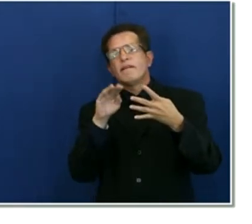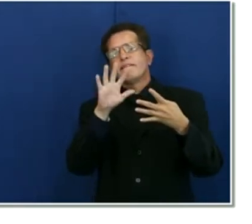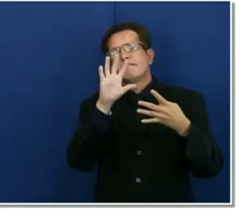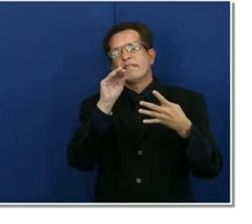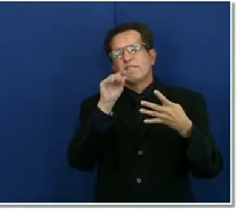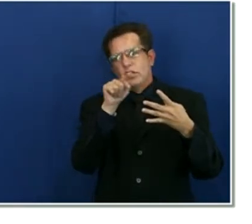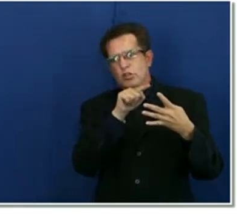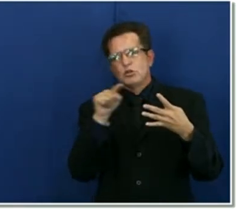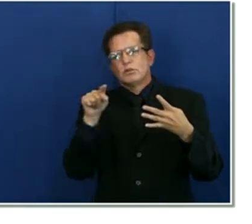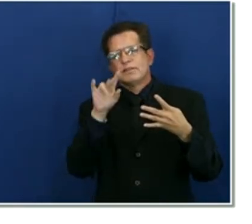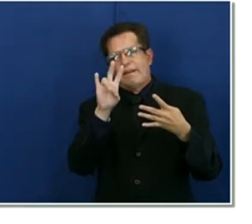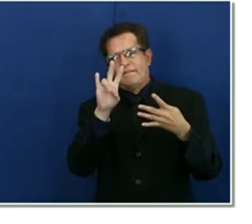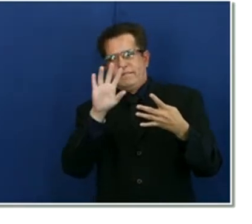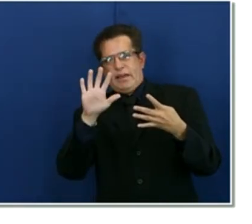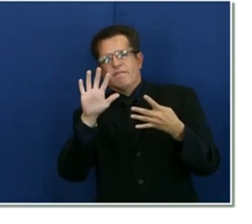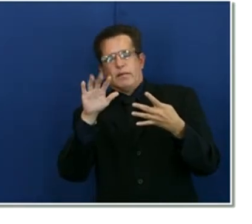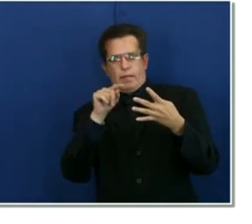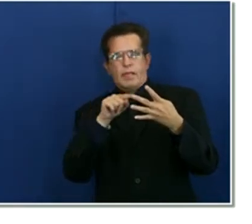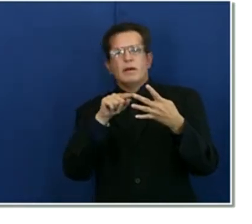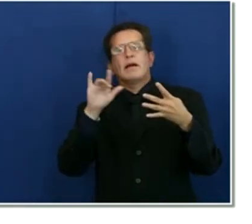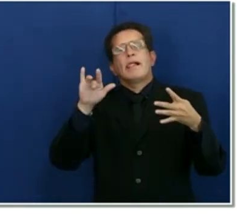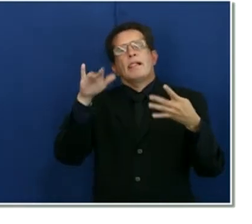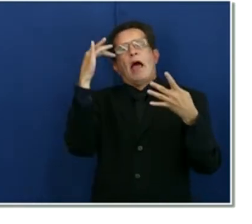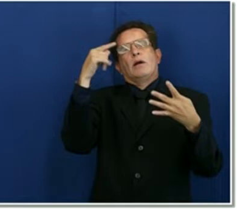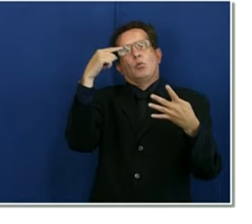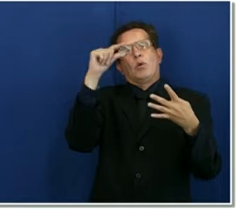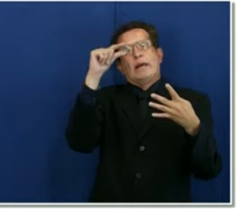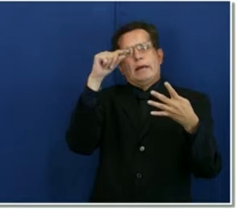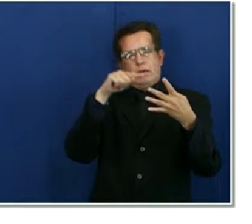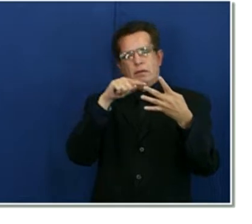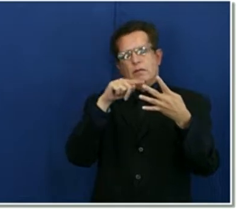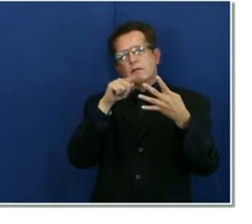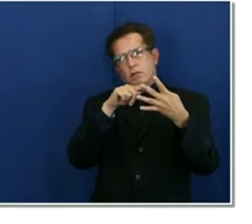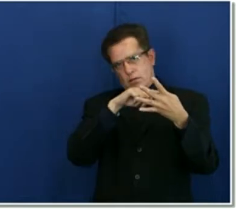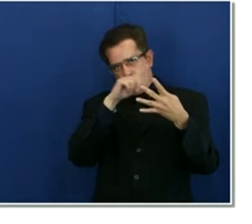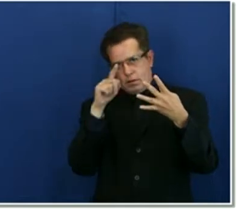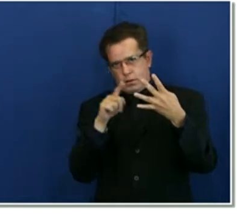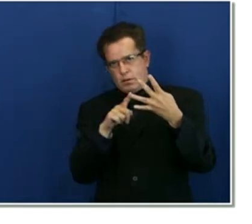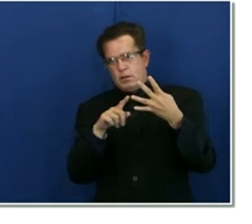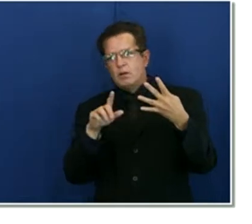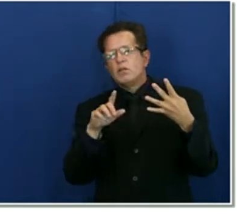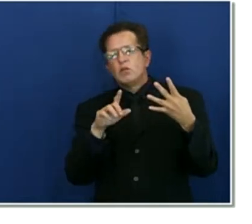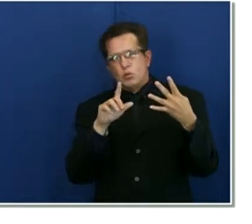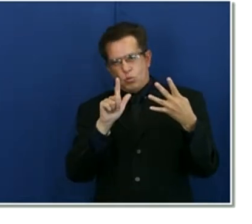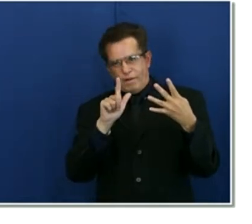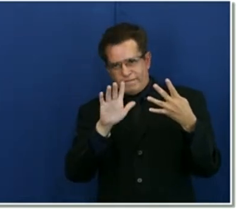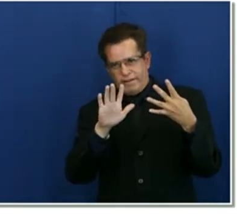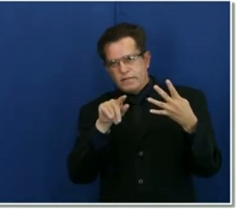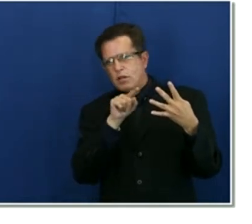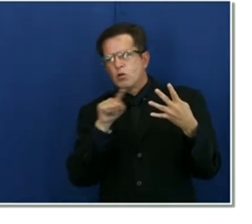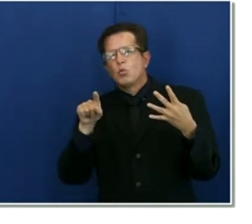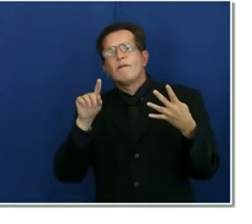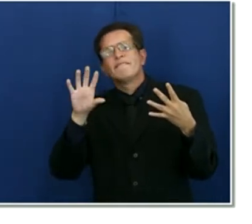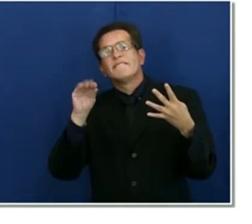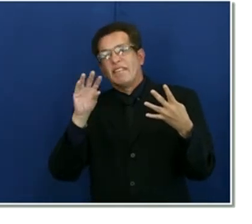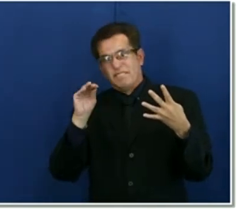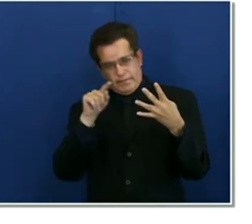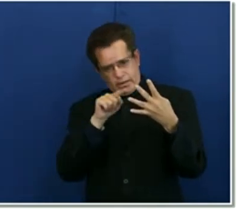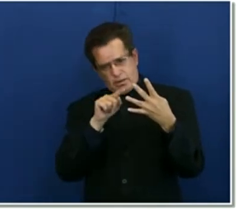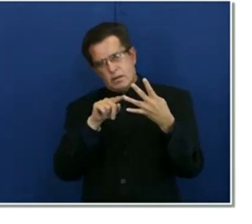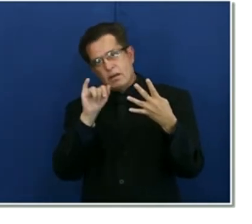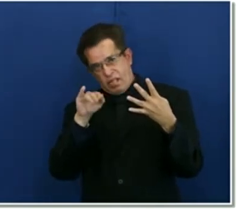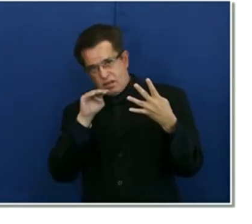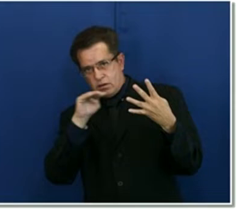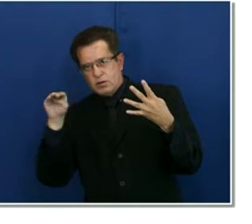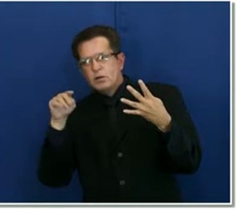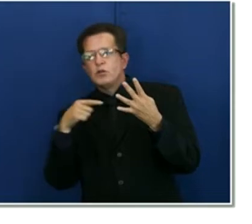quartile, which is shown in light green. The group in the 25th to the 50th quartile is